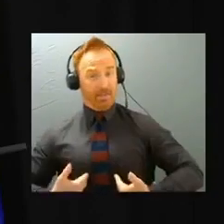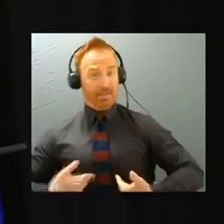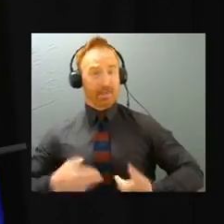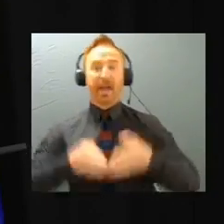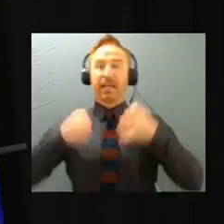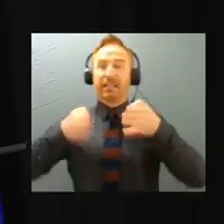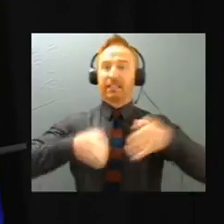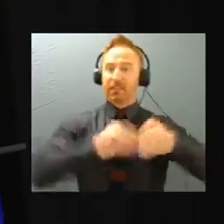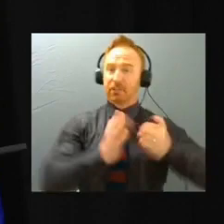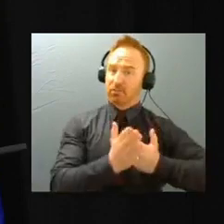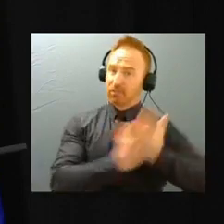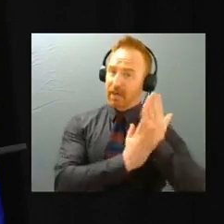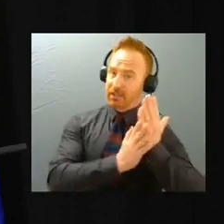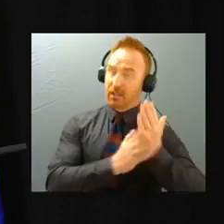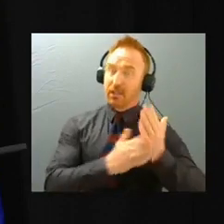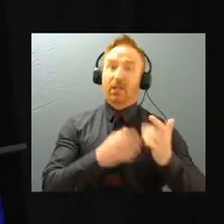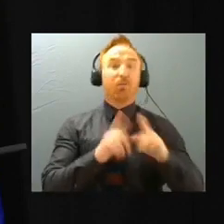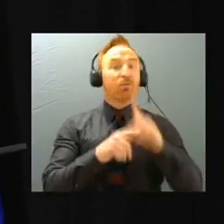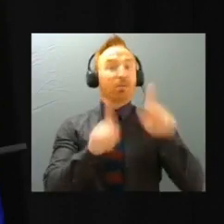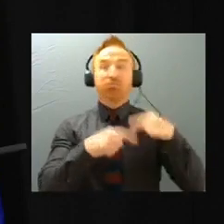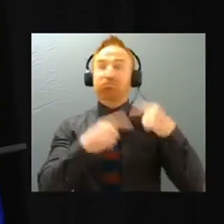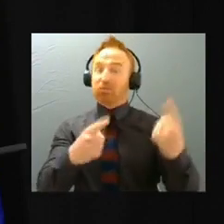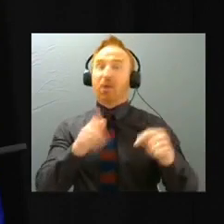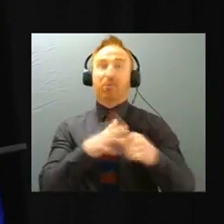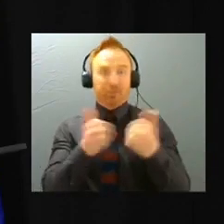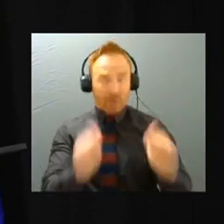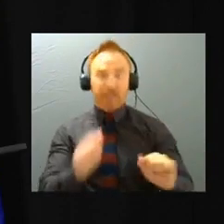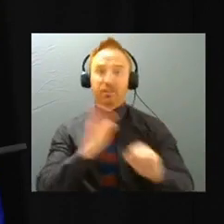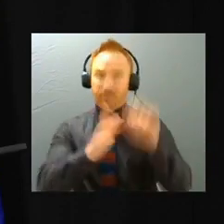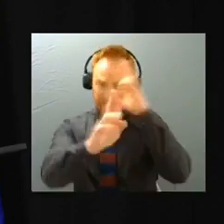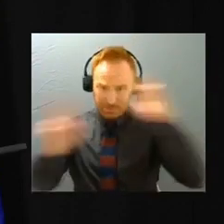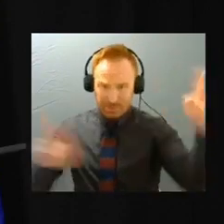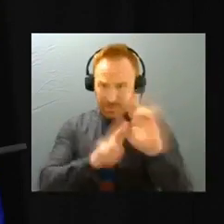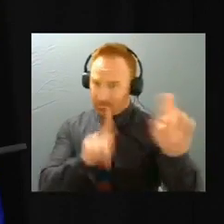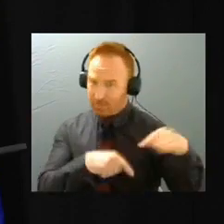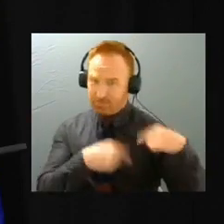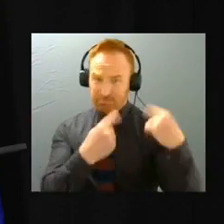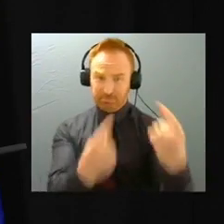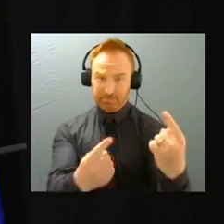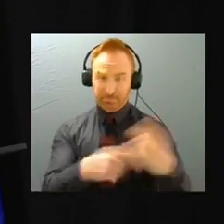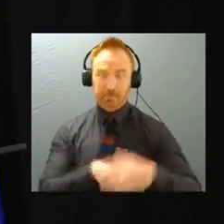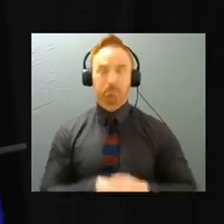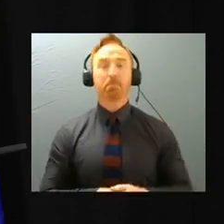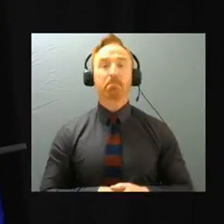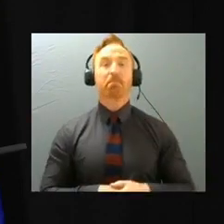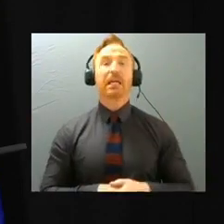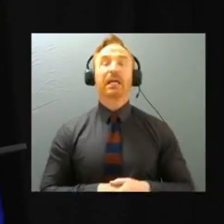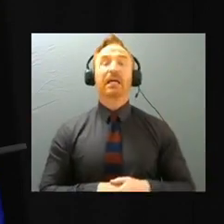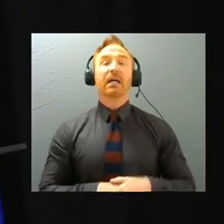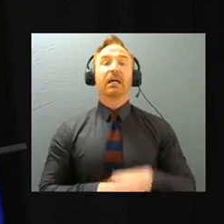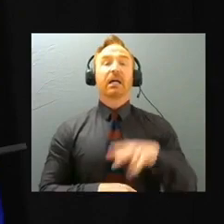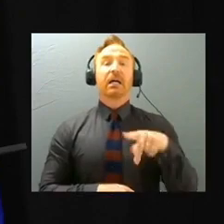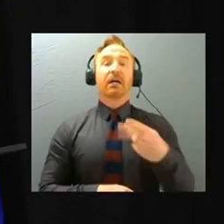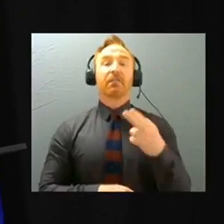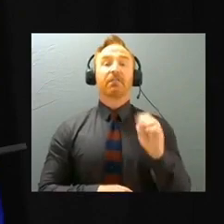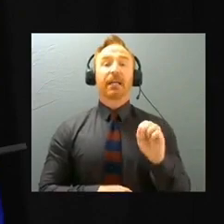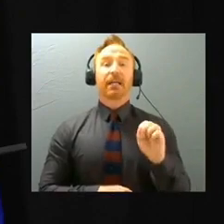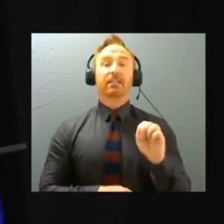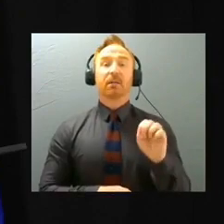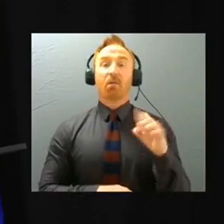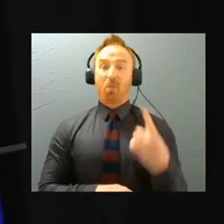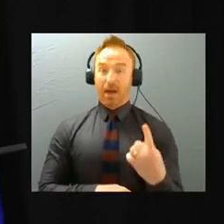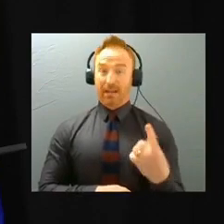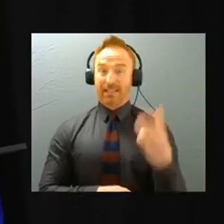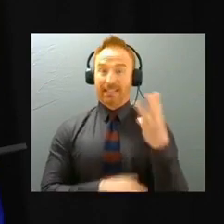way all along the way. After a little over 6 weeks into Phase 1, tomorrow we will begin Phase 2 of